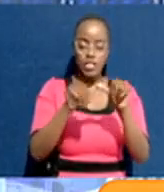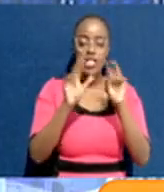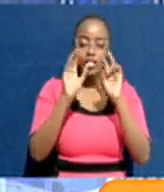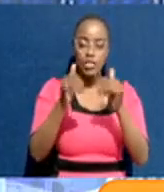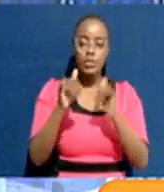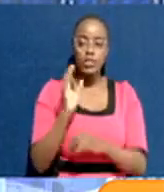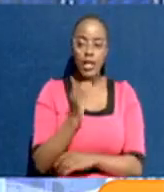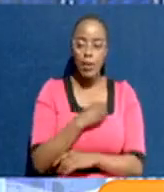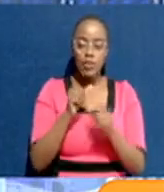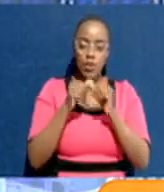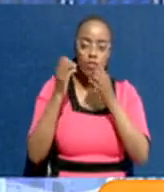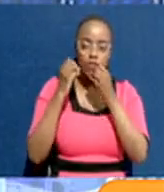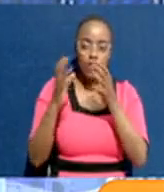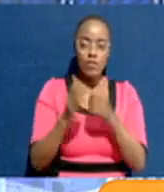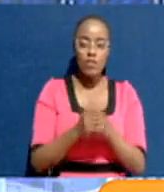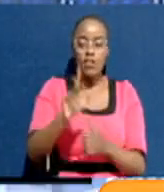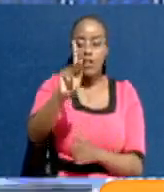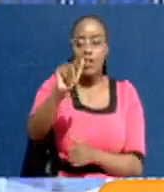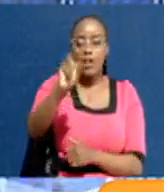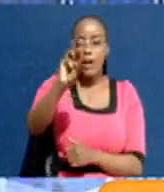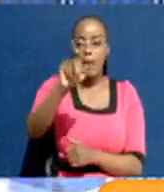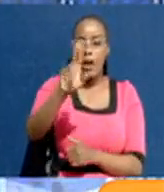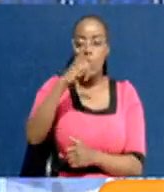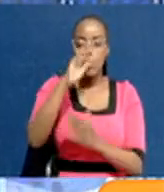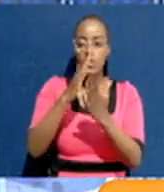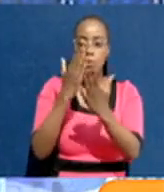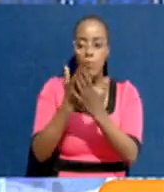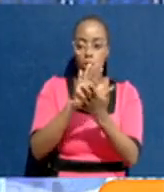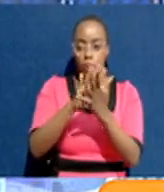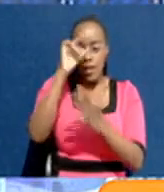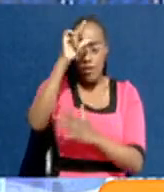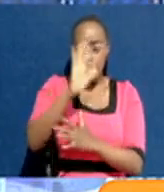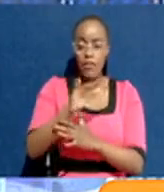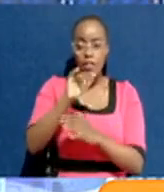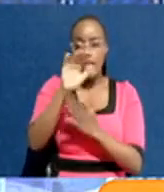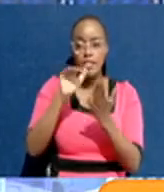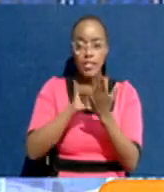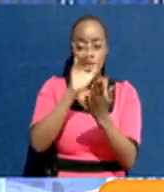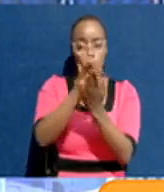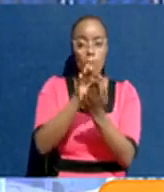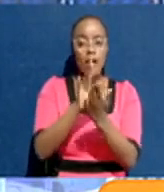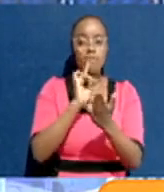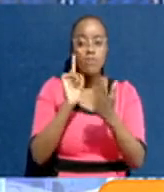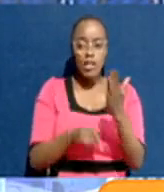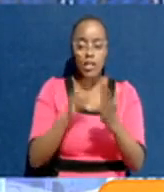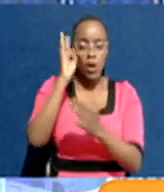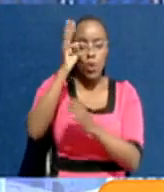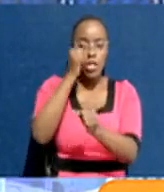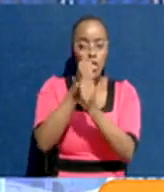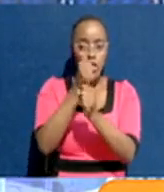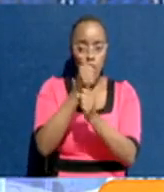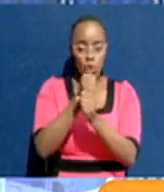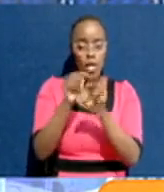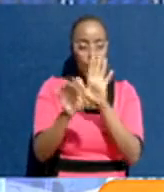Nasi tukiendelea kukupasha ni kwamba Kamau Thugge anayependekezwa kuwa gavana wa Benki Kuu amesema kwamba atafanya